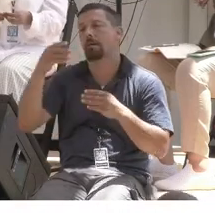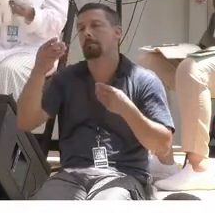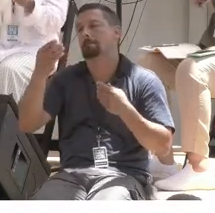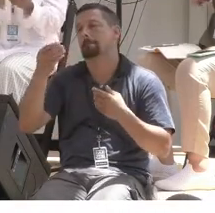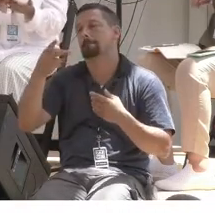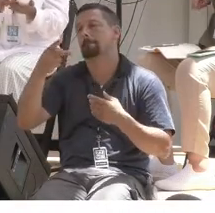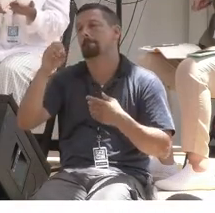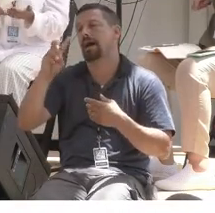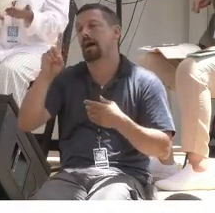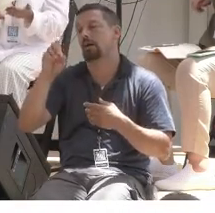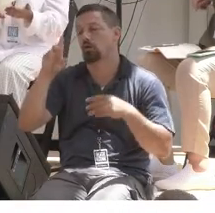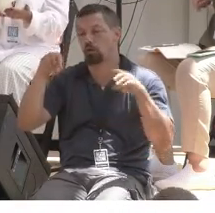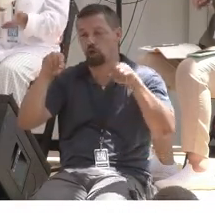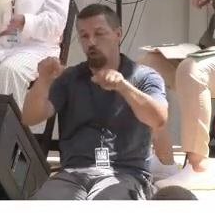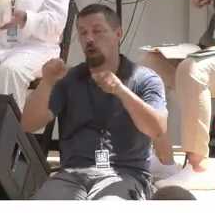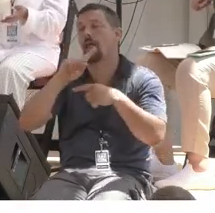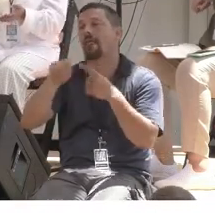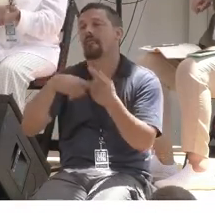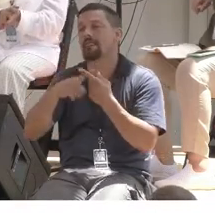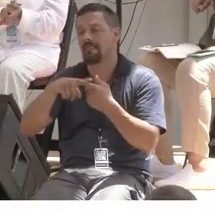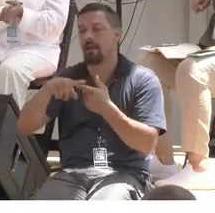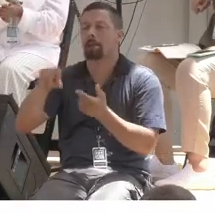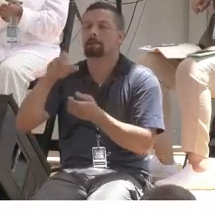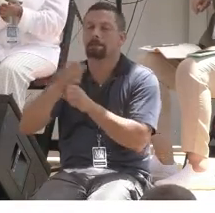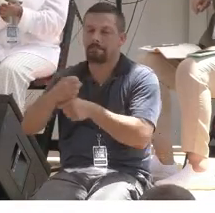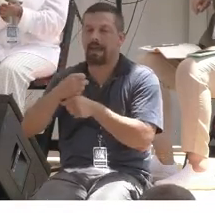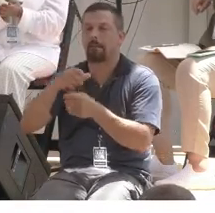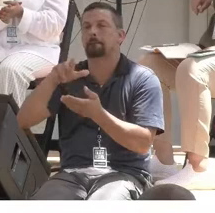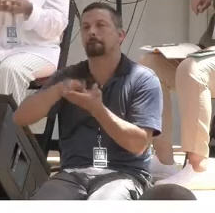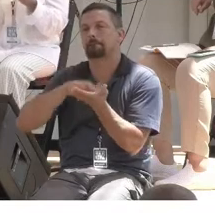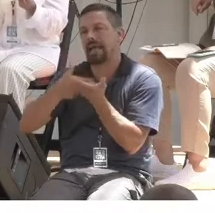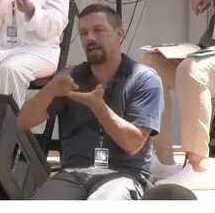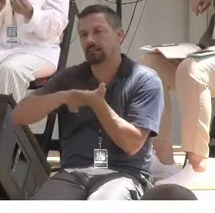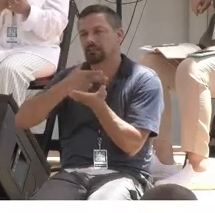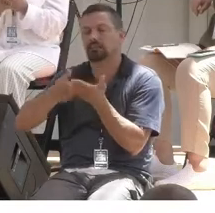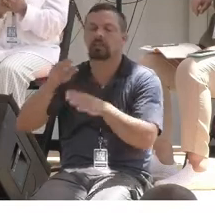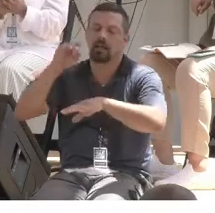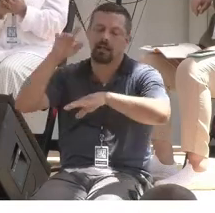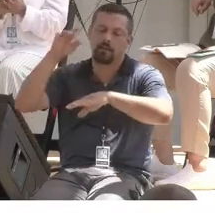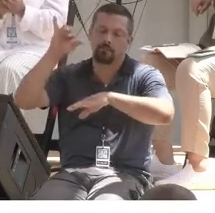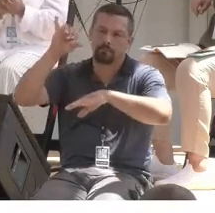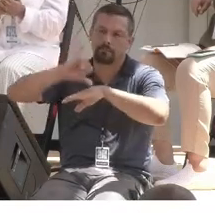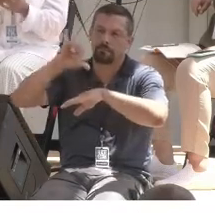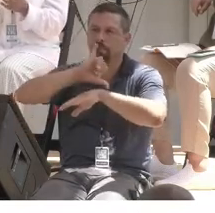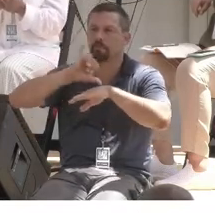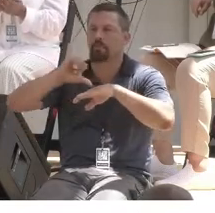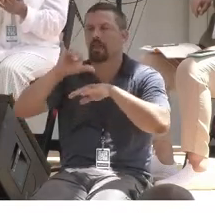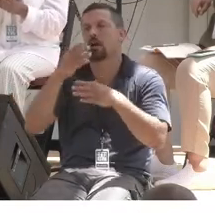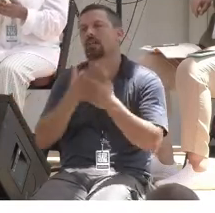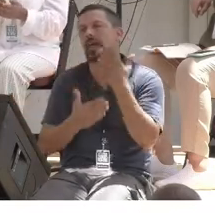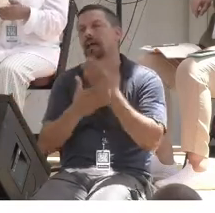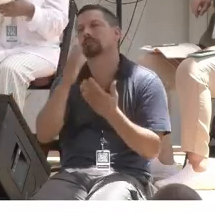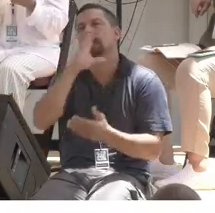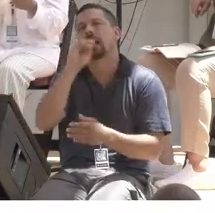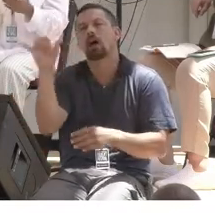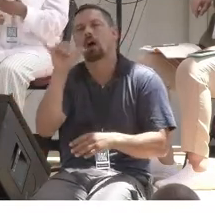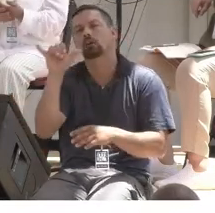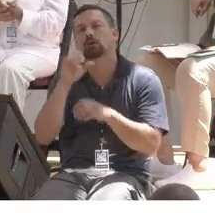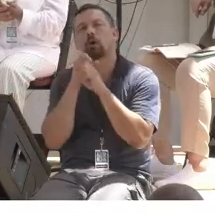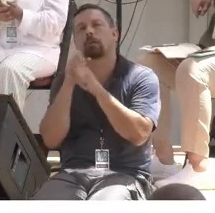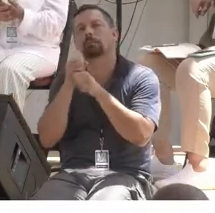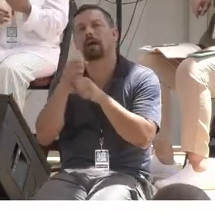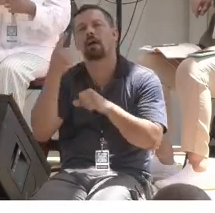paste and use it on the hands. There are other people who create bakhur, which is the incense, and this is also something that they